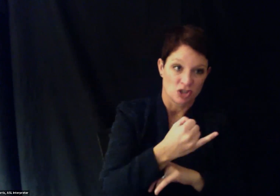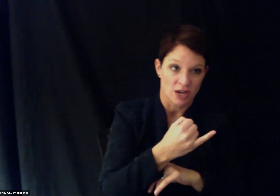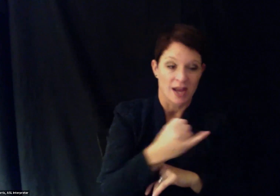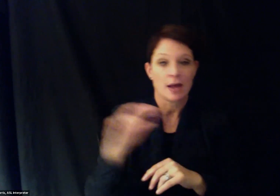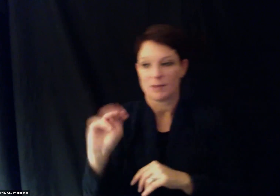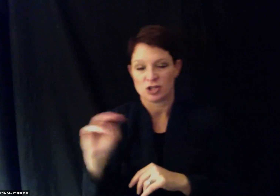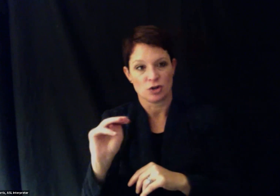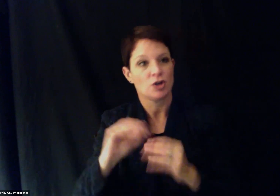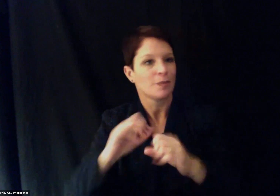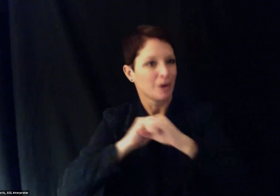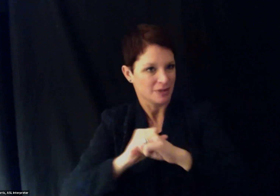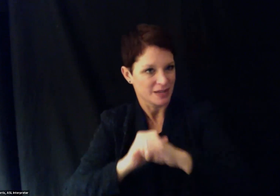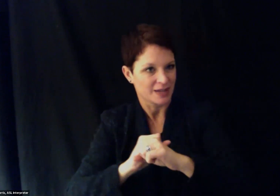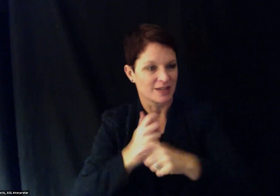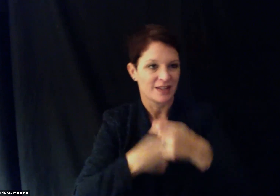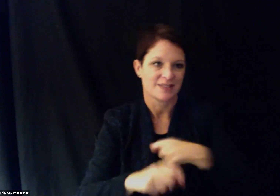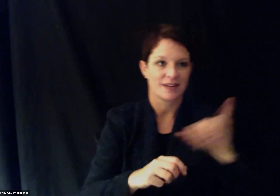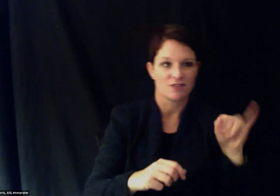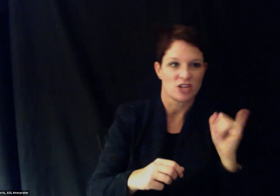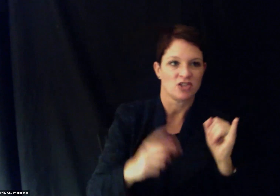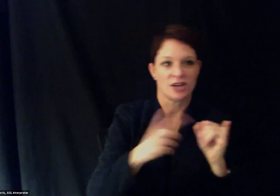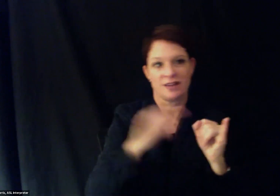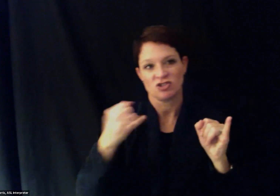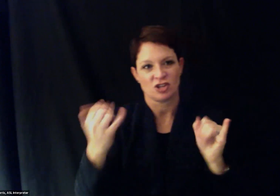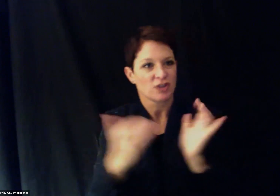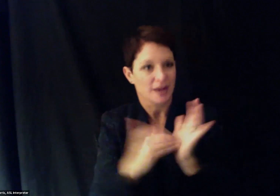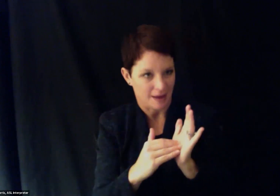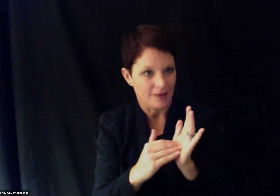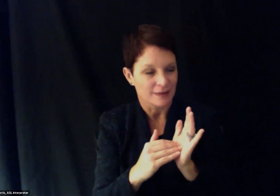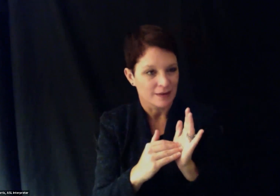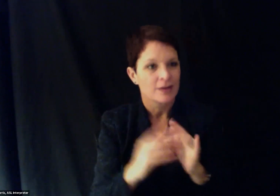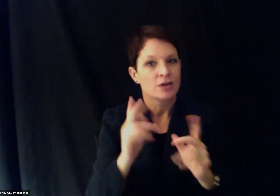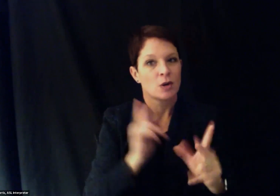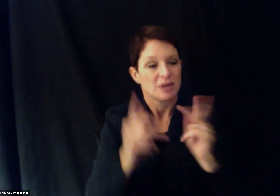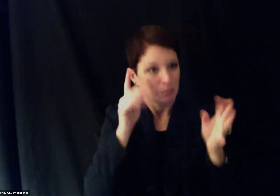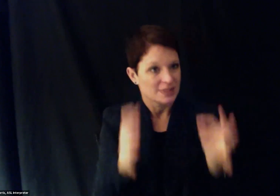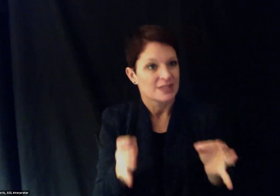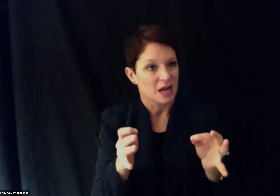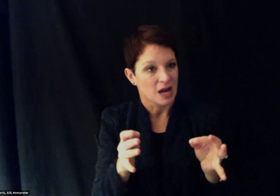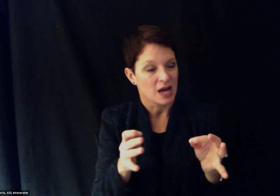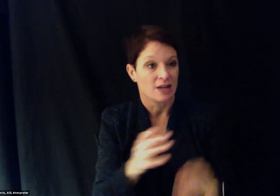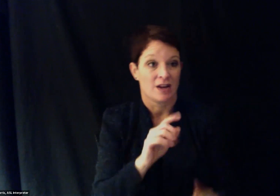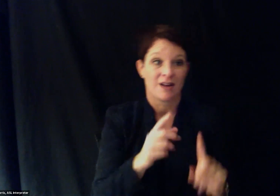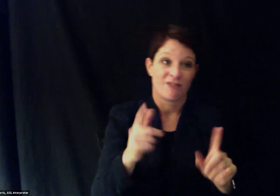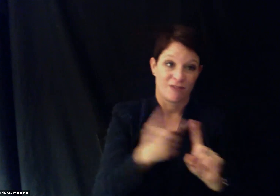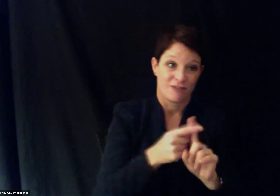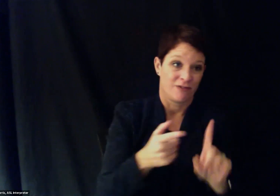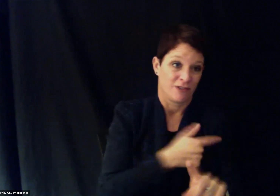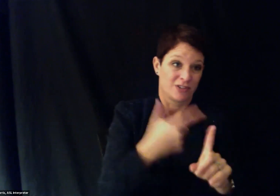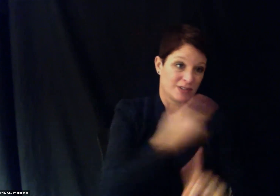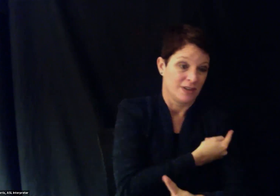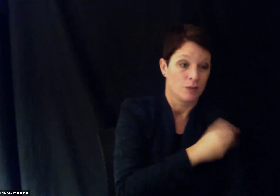J&J. So there may be people who decide to go that route if the